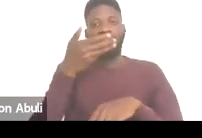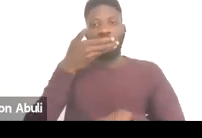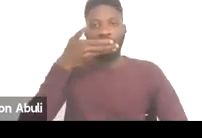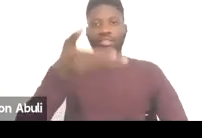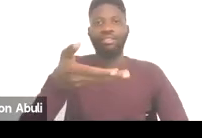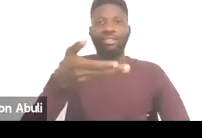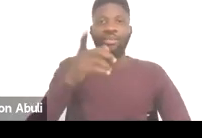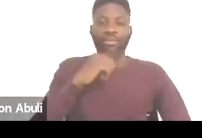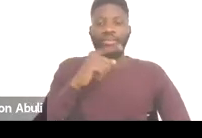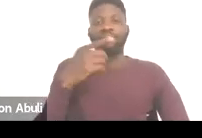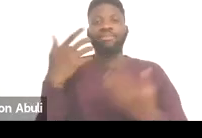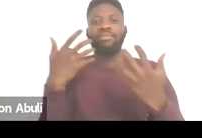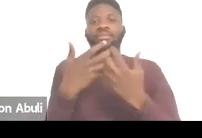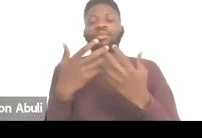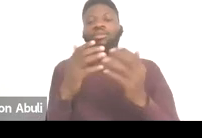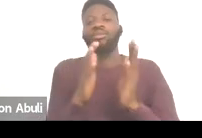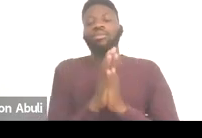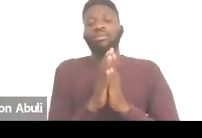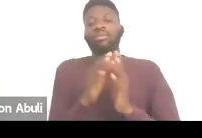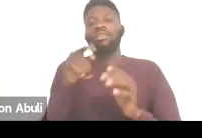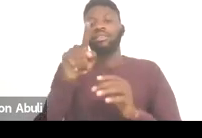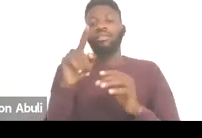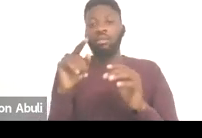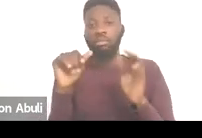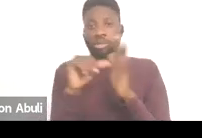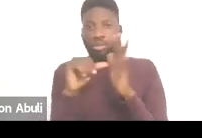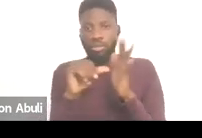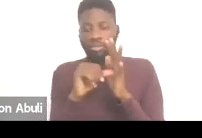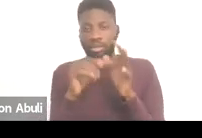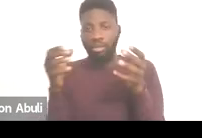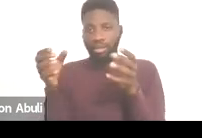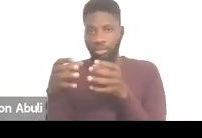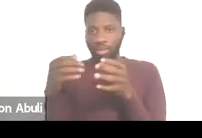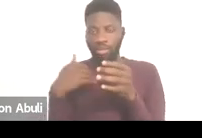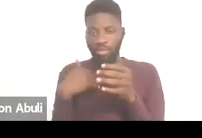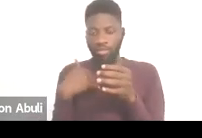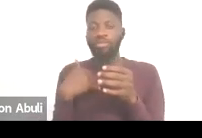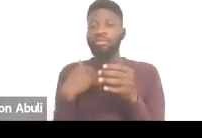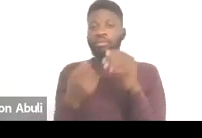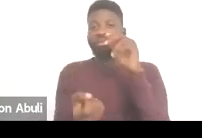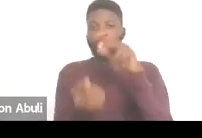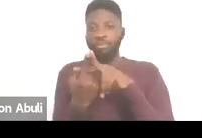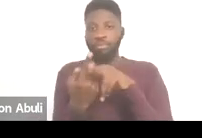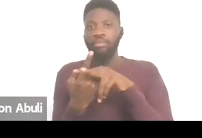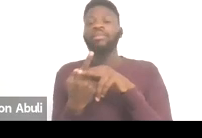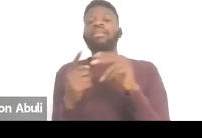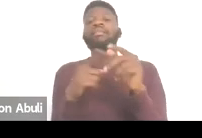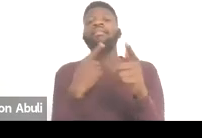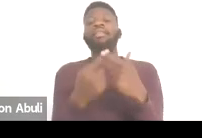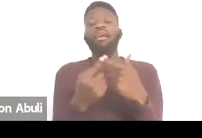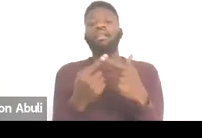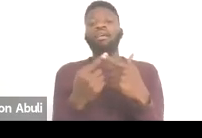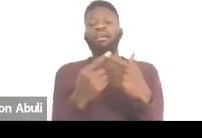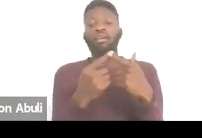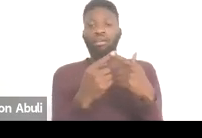with grievance handling procedures of the company. Every company has a grievance handling process. And this means if you